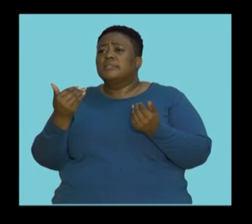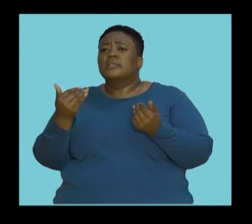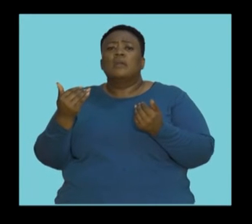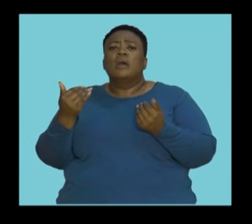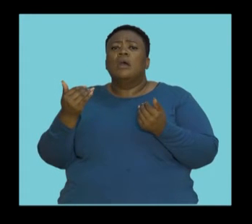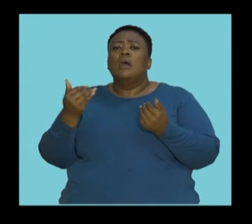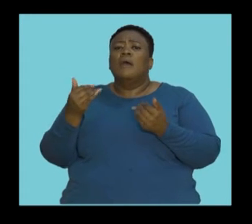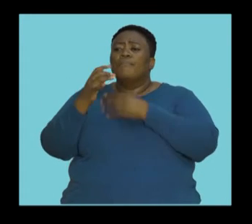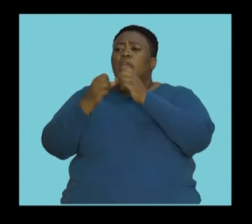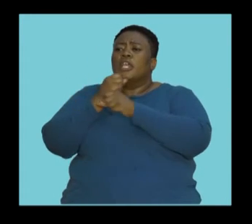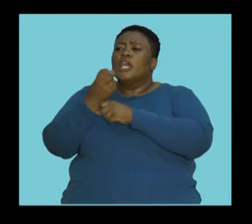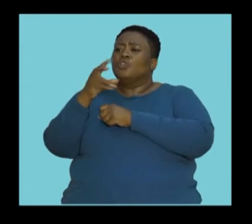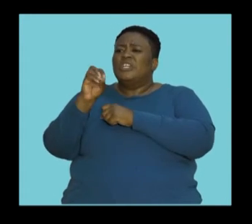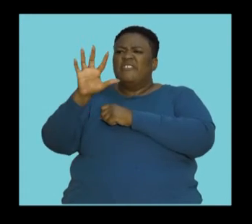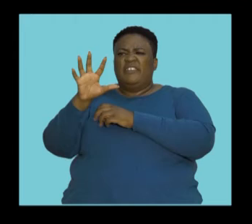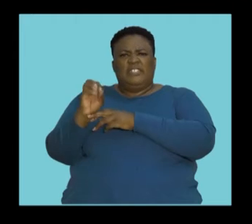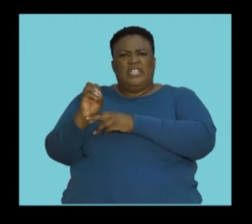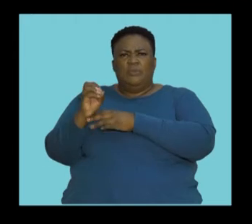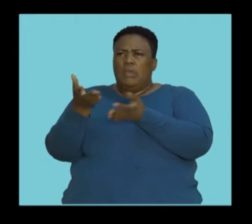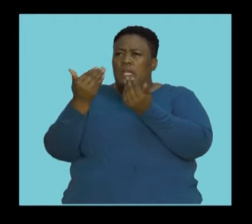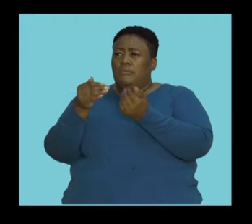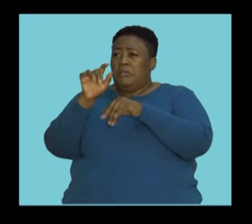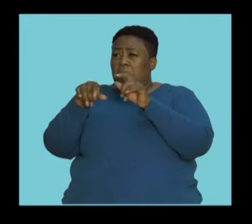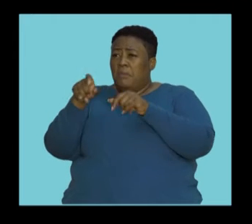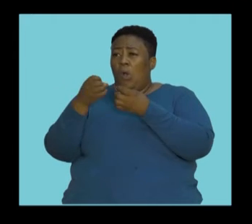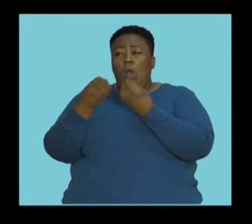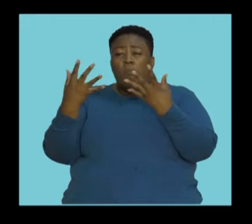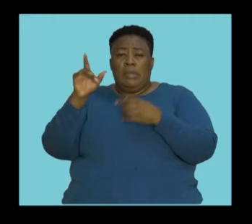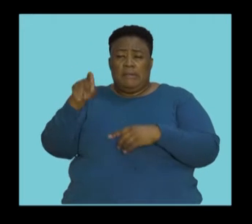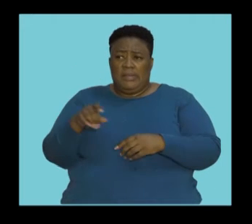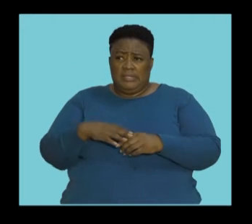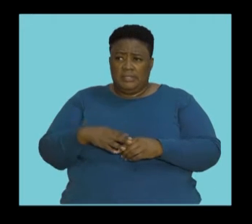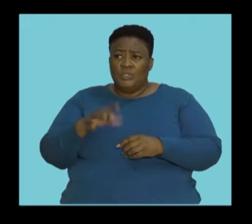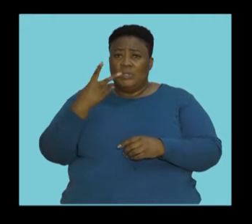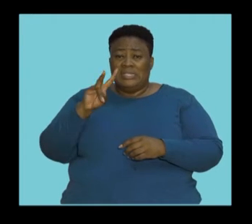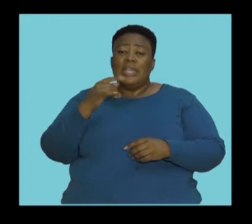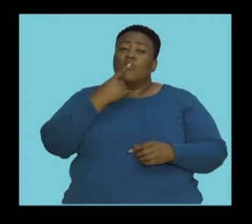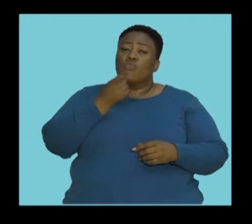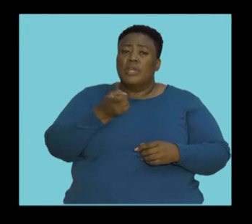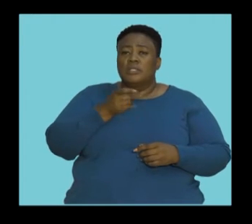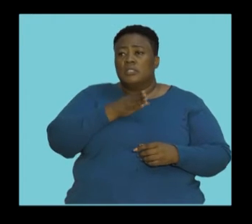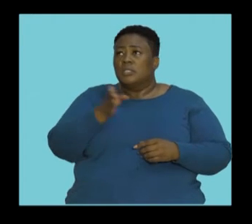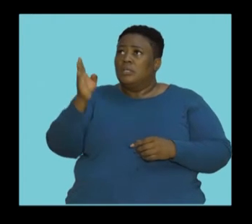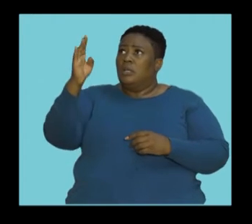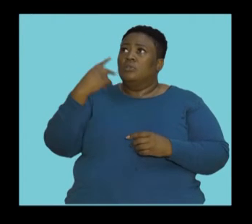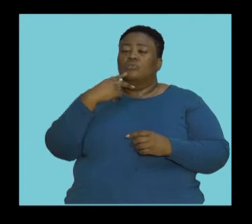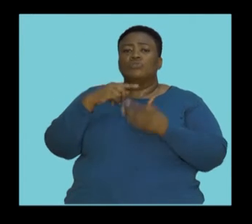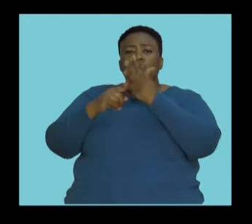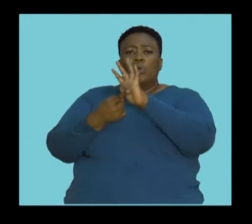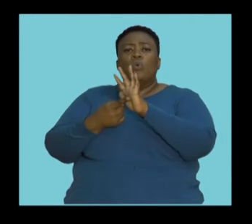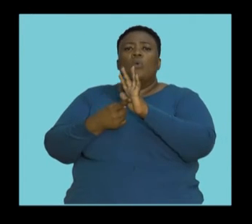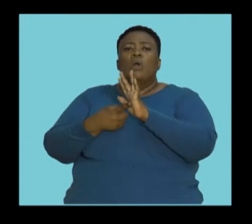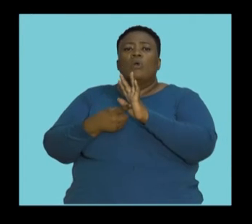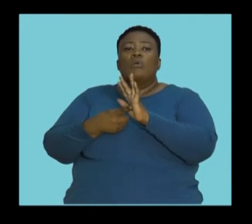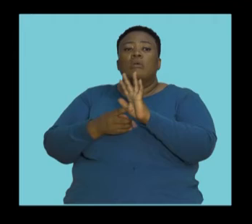in the year 2050. And as we look at the key on this graph, we can see that the red line shows that there's been an exponential increase in the